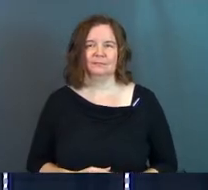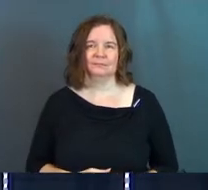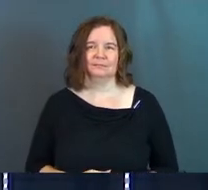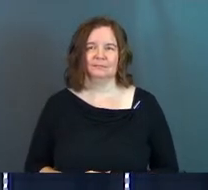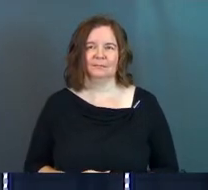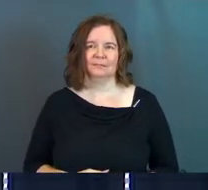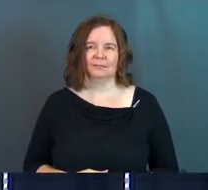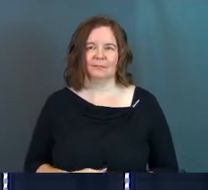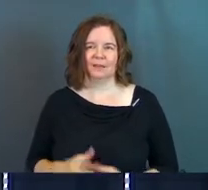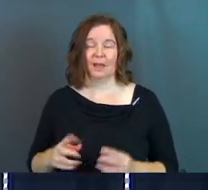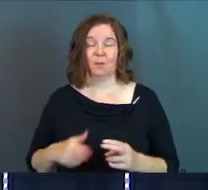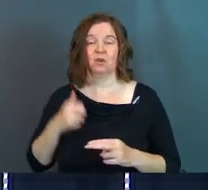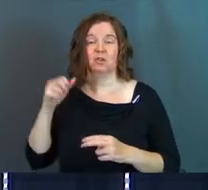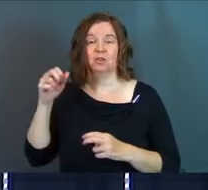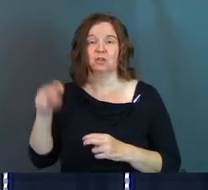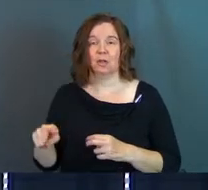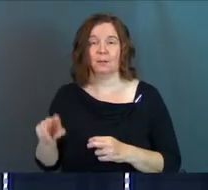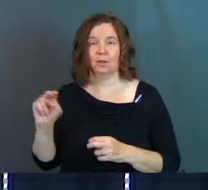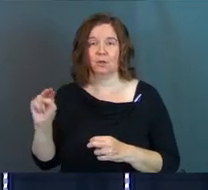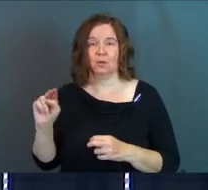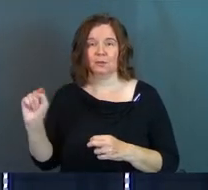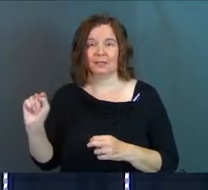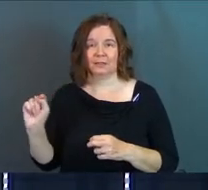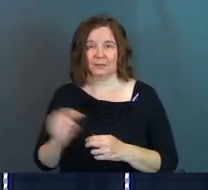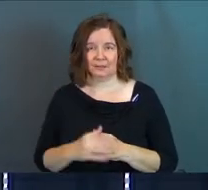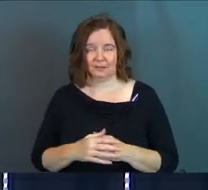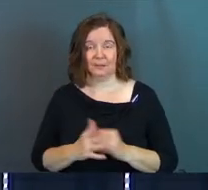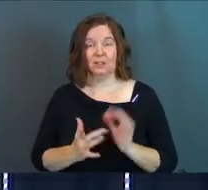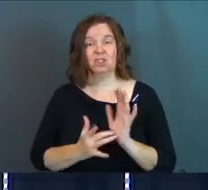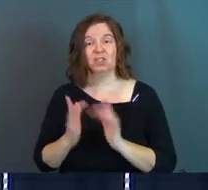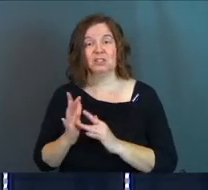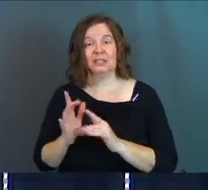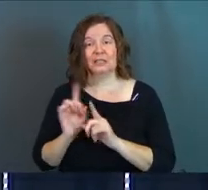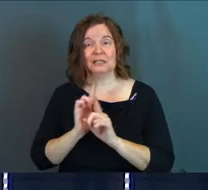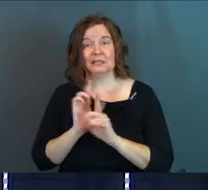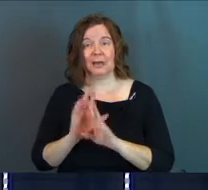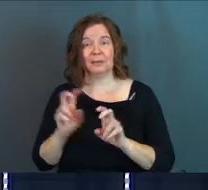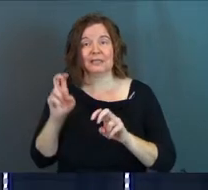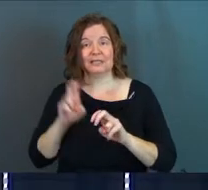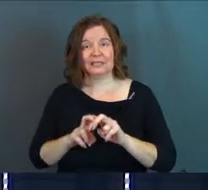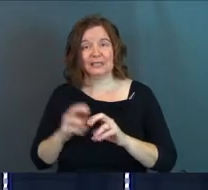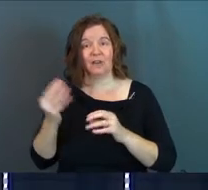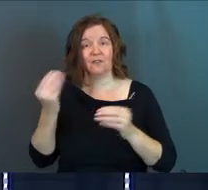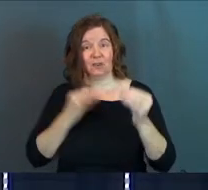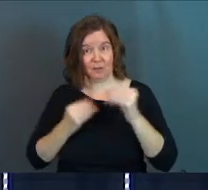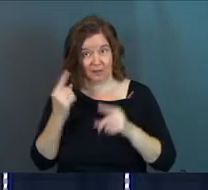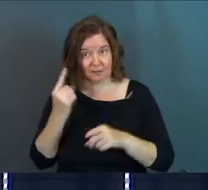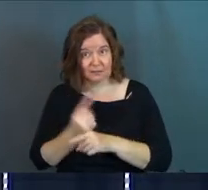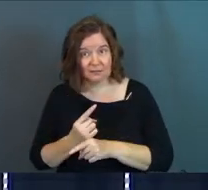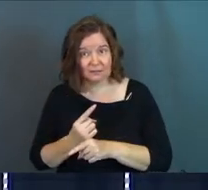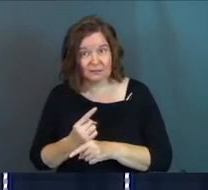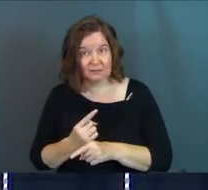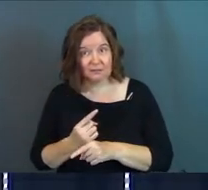Jump into the New Testament. And Jesus and the disciples sit down for a meal, do they not?